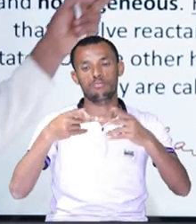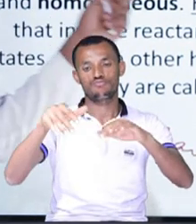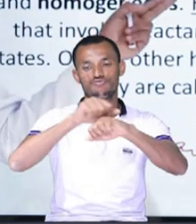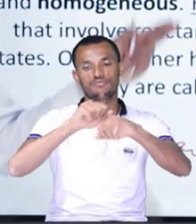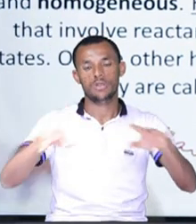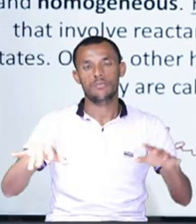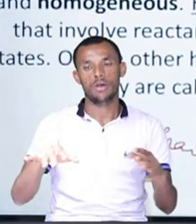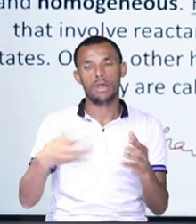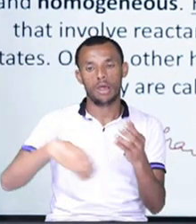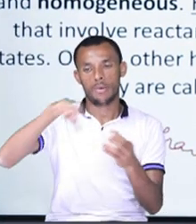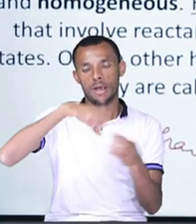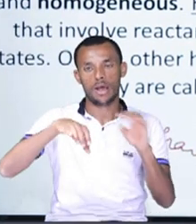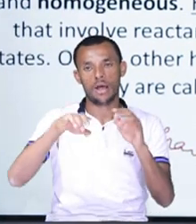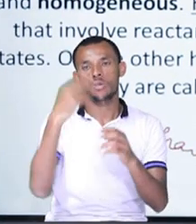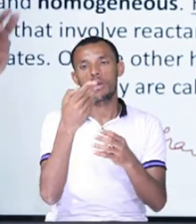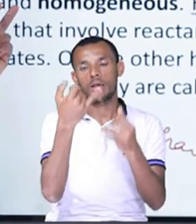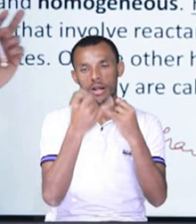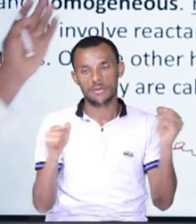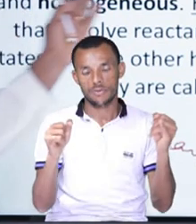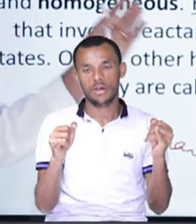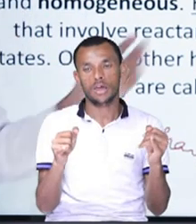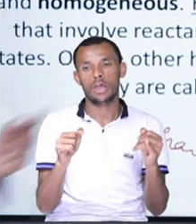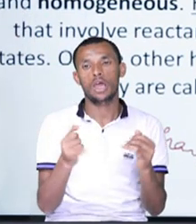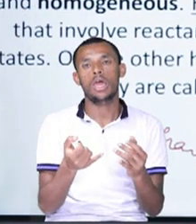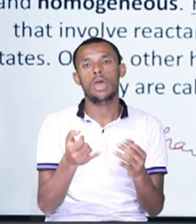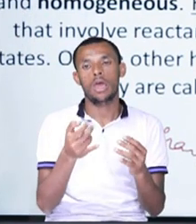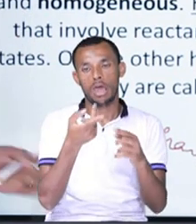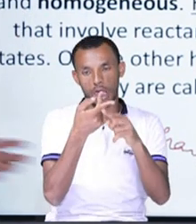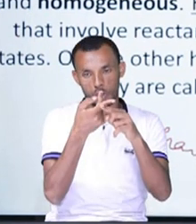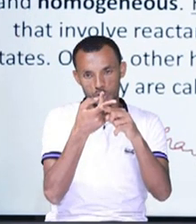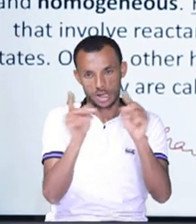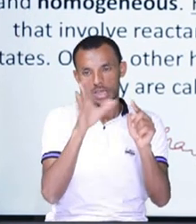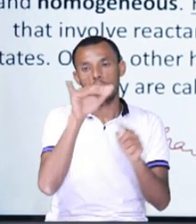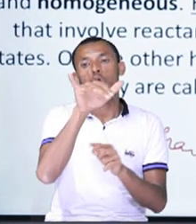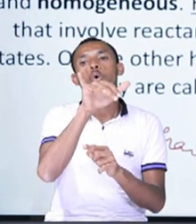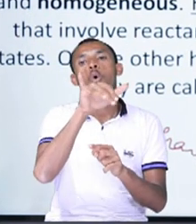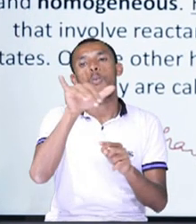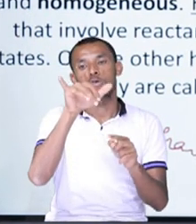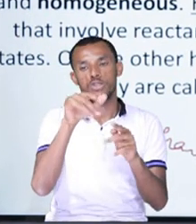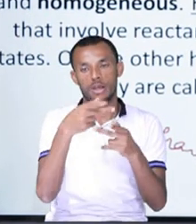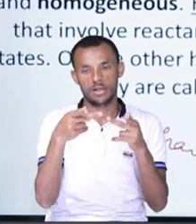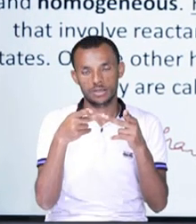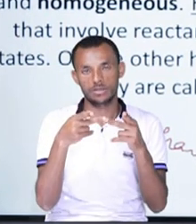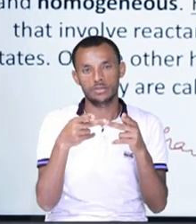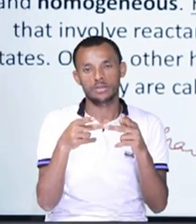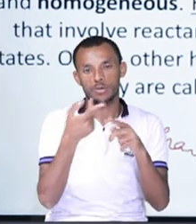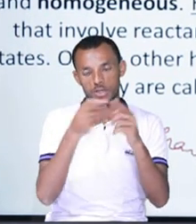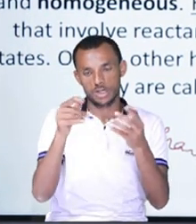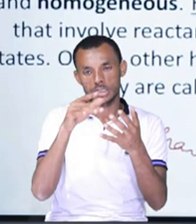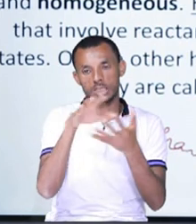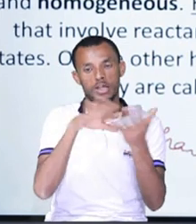Chemical reactions are usually classified as heterogeneous and homogeneous. There are two types of reaction: homogeneous